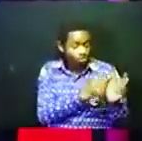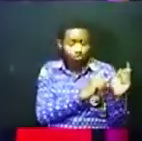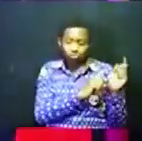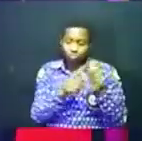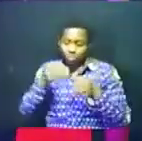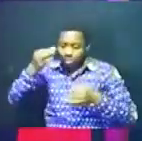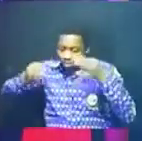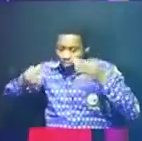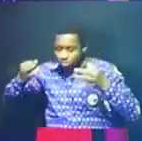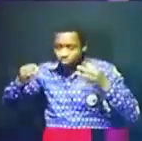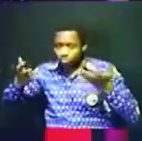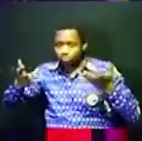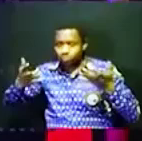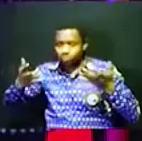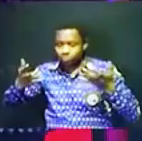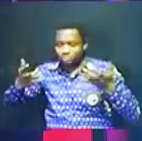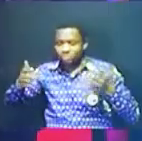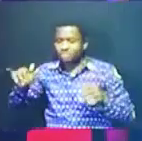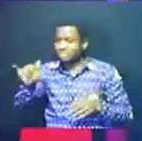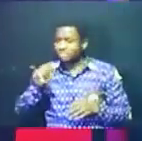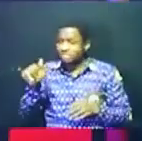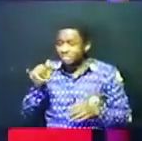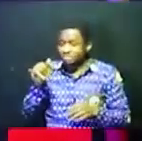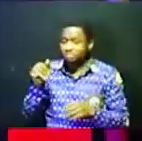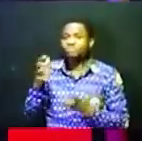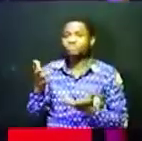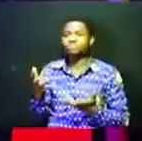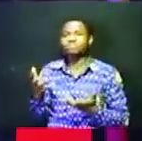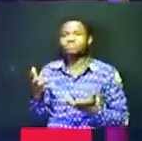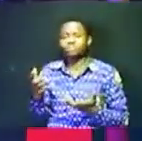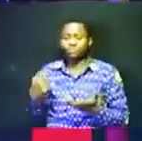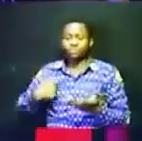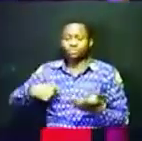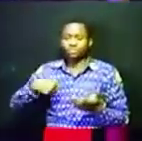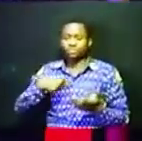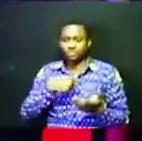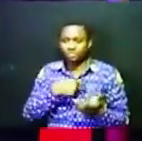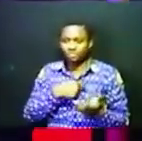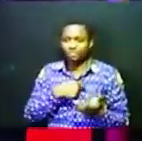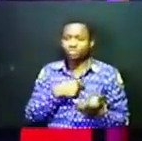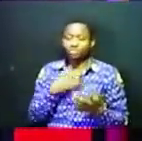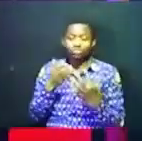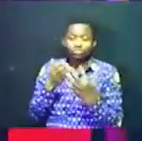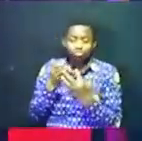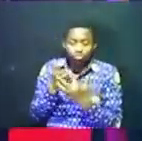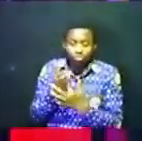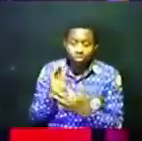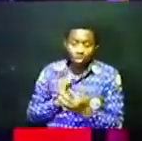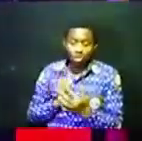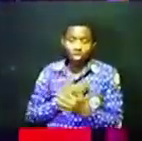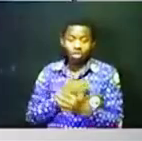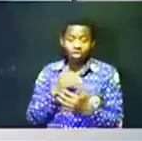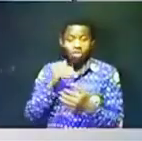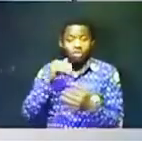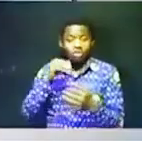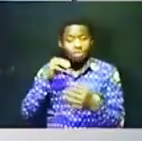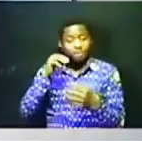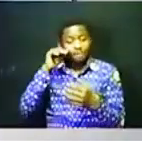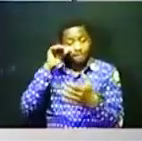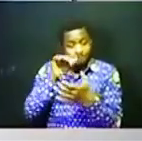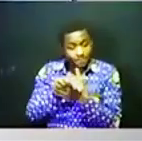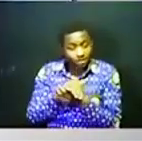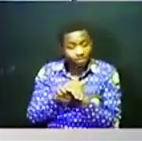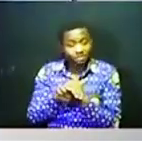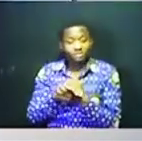So in Mark the same way, we need to, by our marital life and our family life,